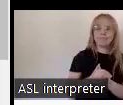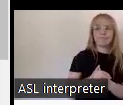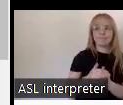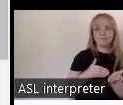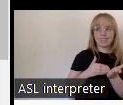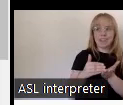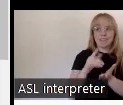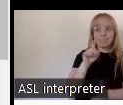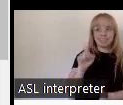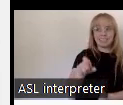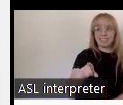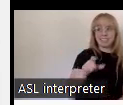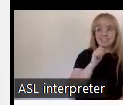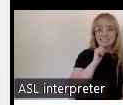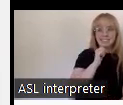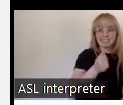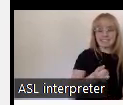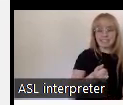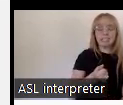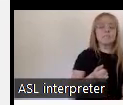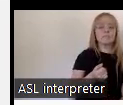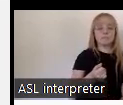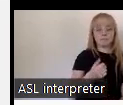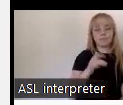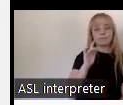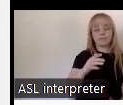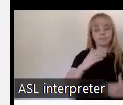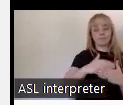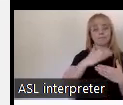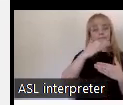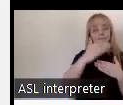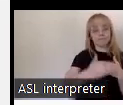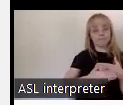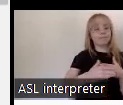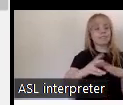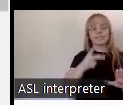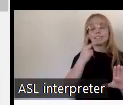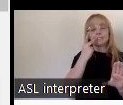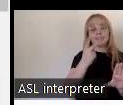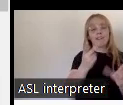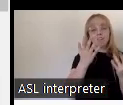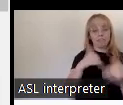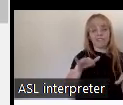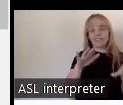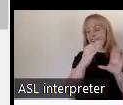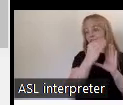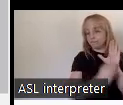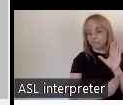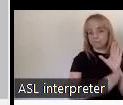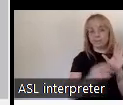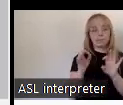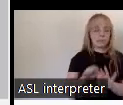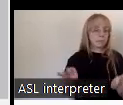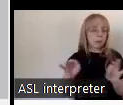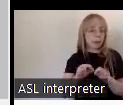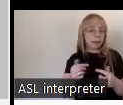asked. So we can go to the next part, and it takes us through, like you saw on the finished product, what's important to